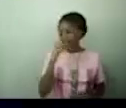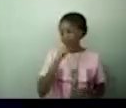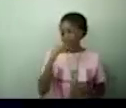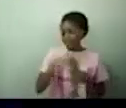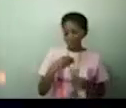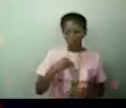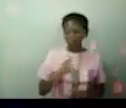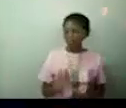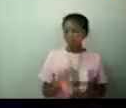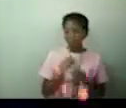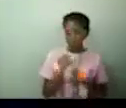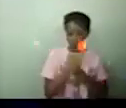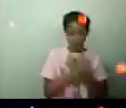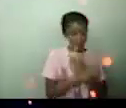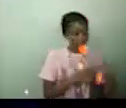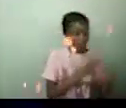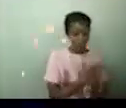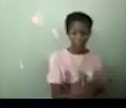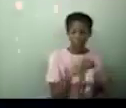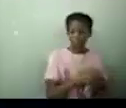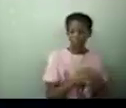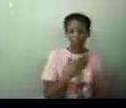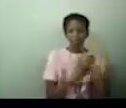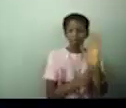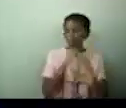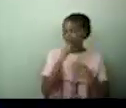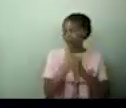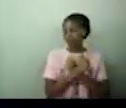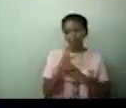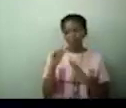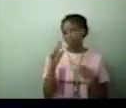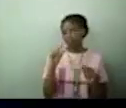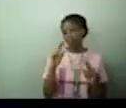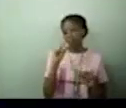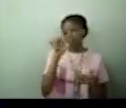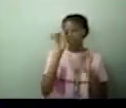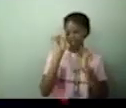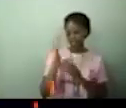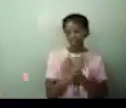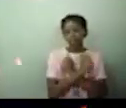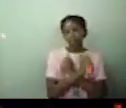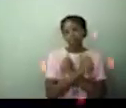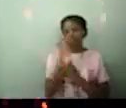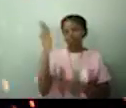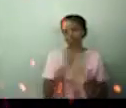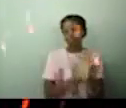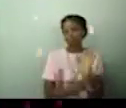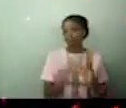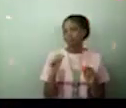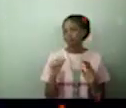the eye, the lust of the flesh, the pride of life. These are the biggest summaries of what is in the world.